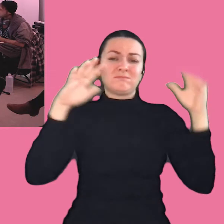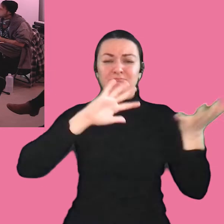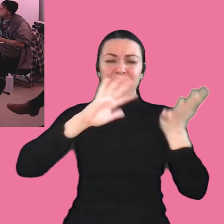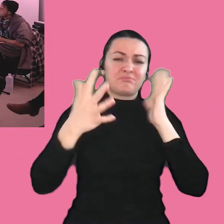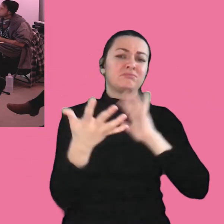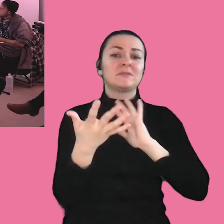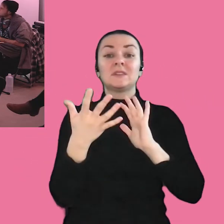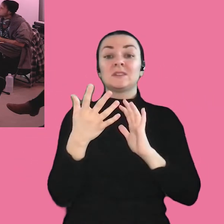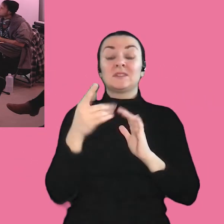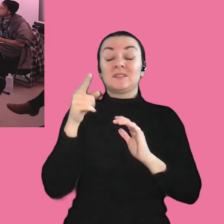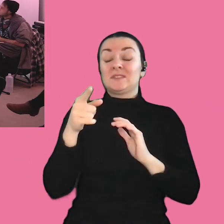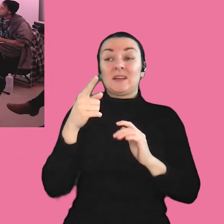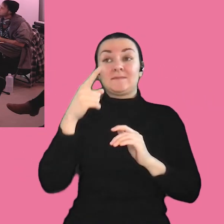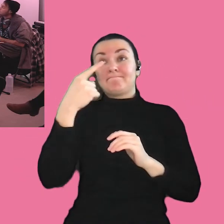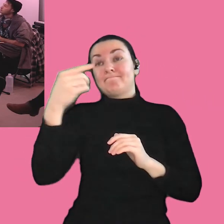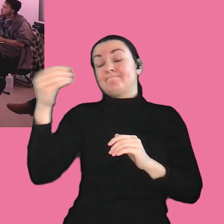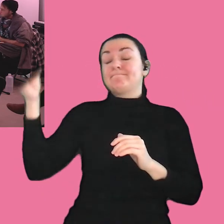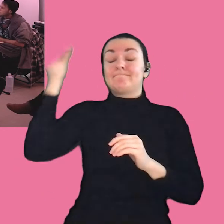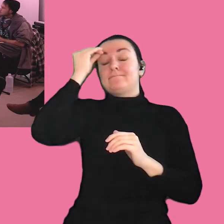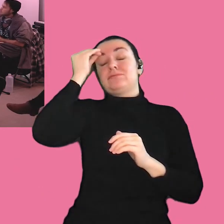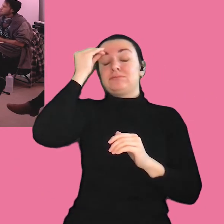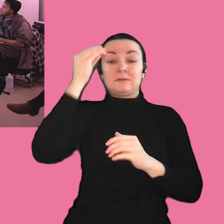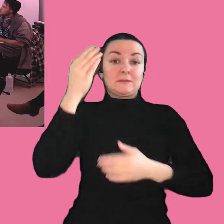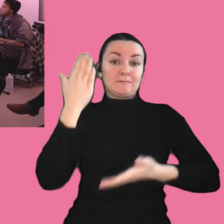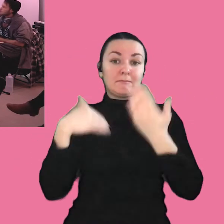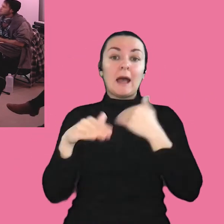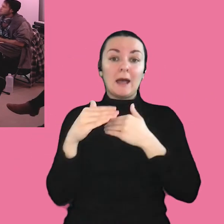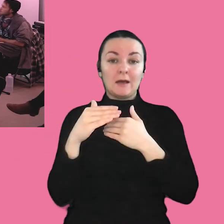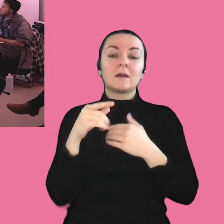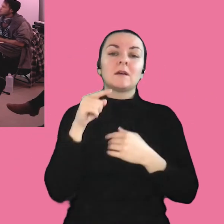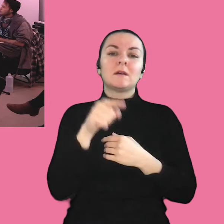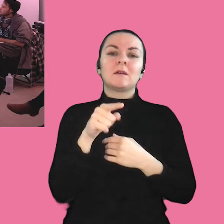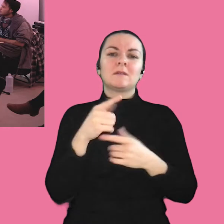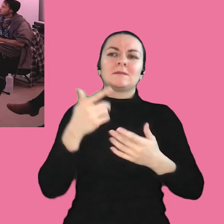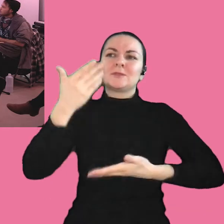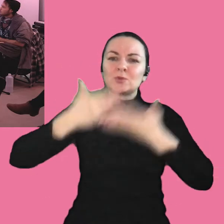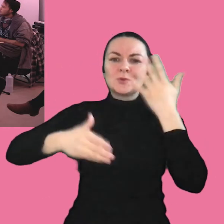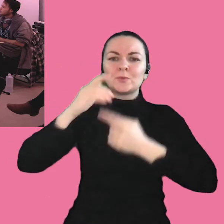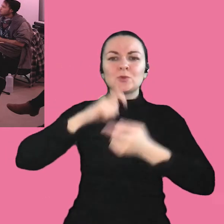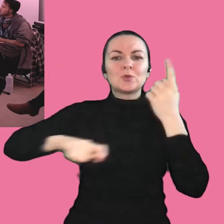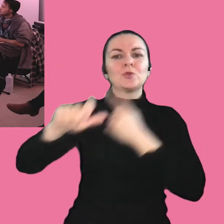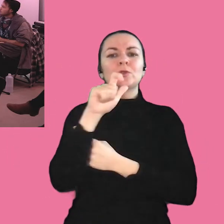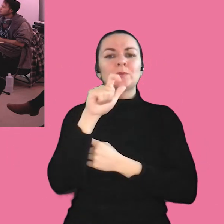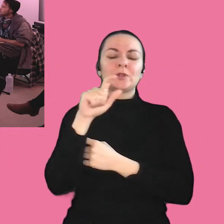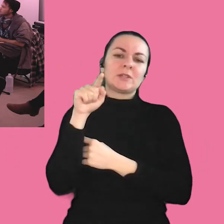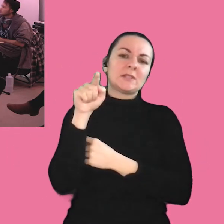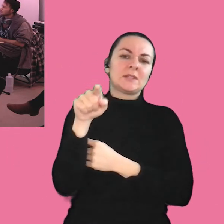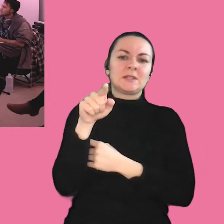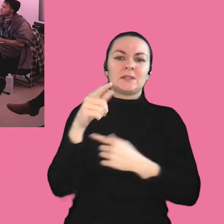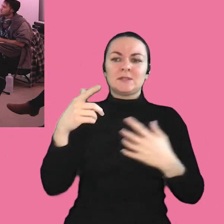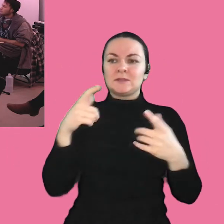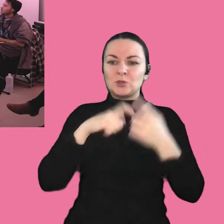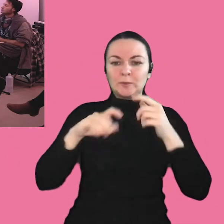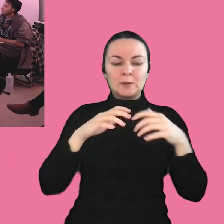ironically and tragically, there was another flood. So a piece of artwork around climate change was opened at the weekend, and then the